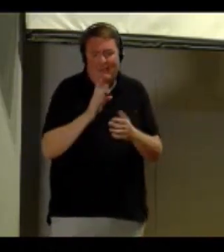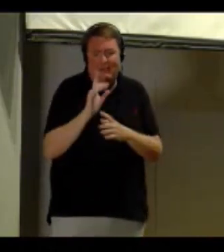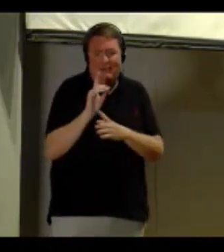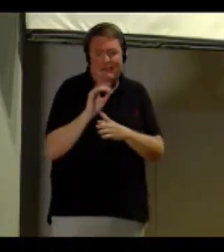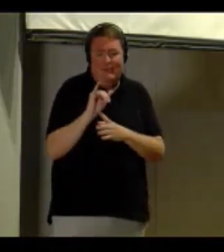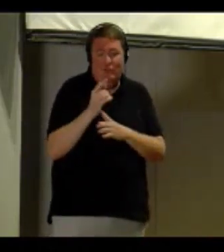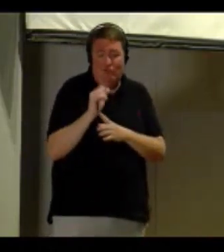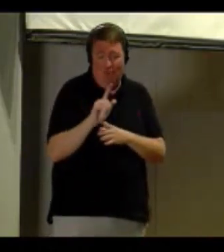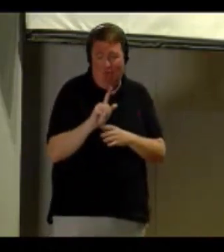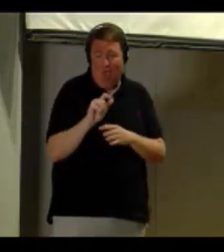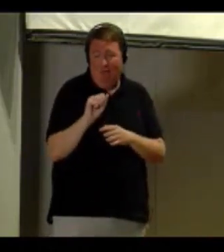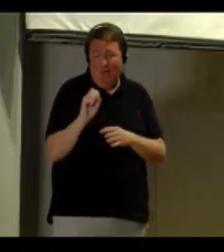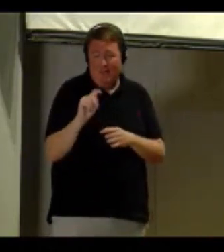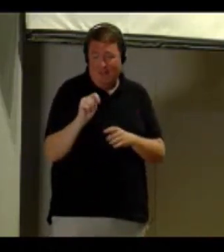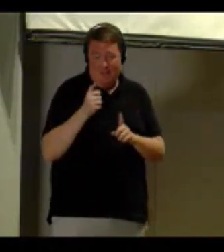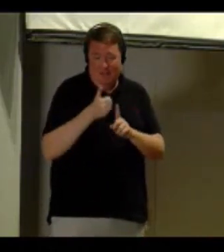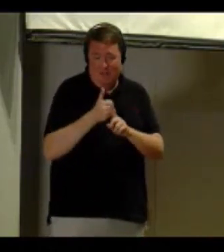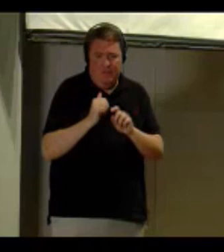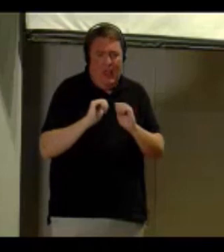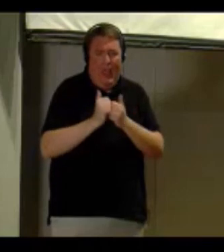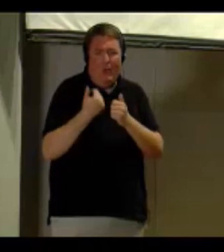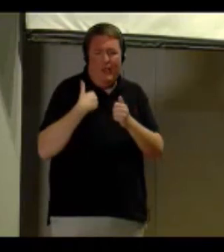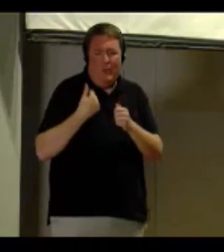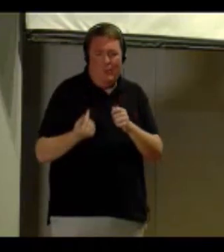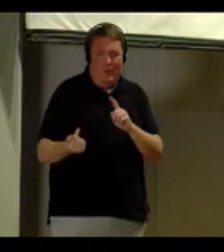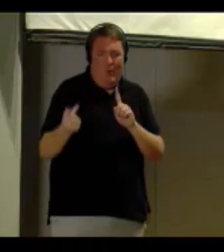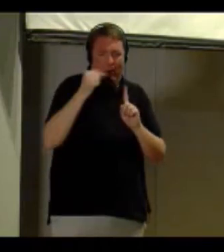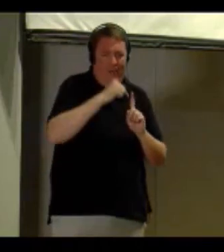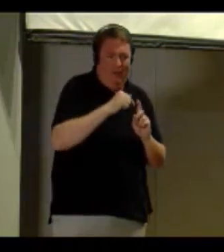themselves. So how do we sort of reverse engineer this?